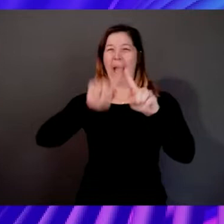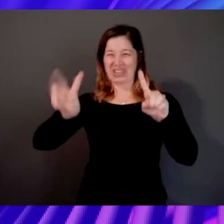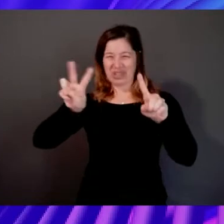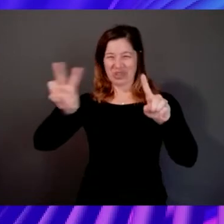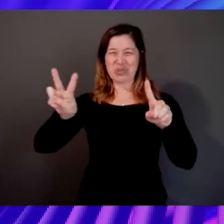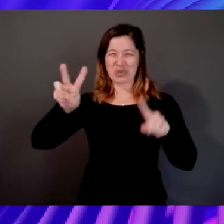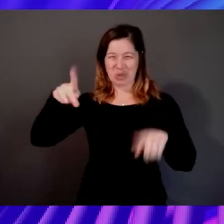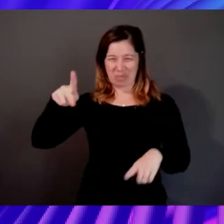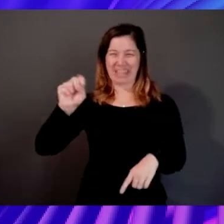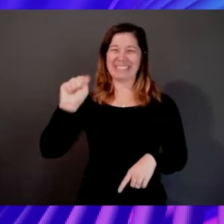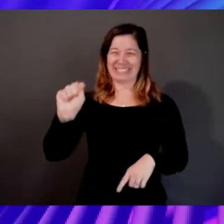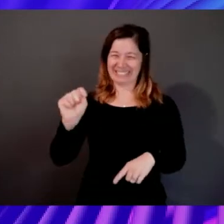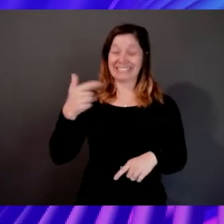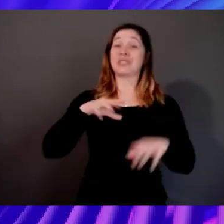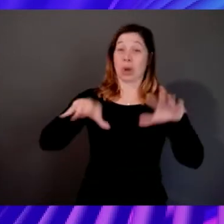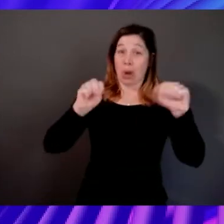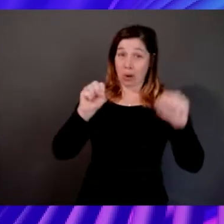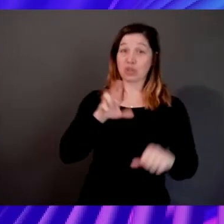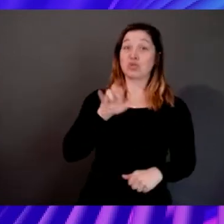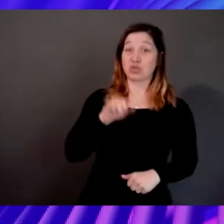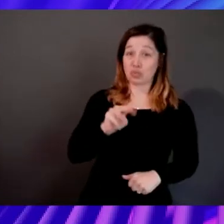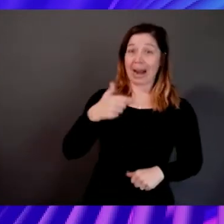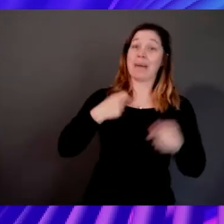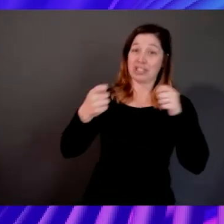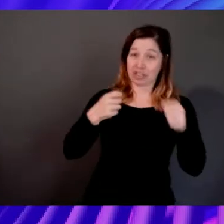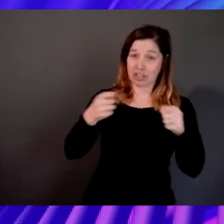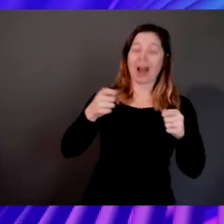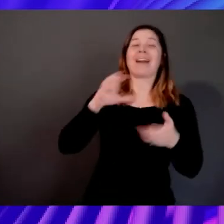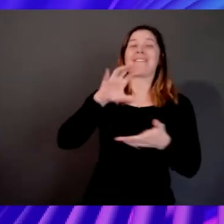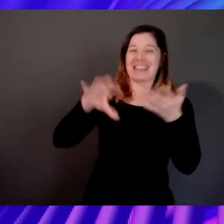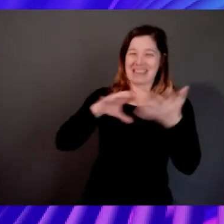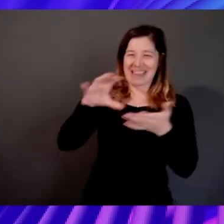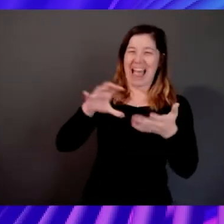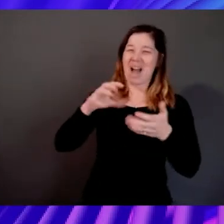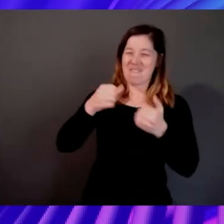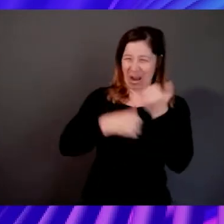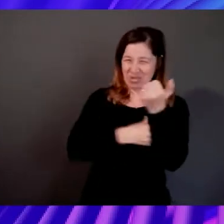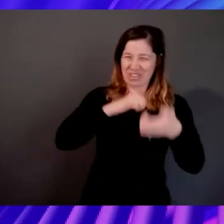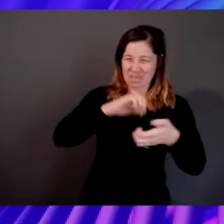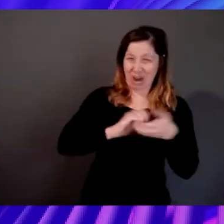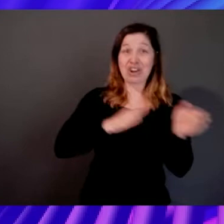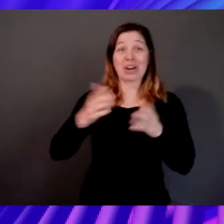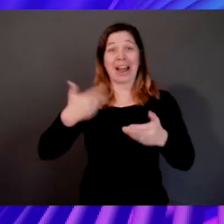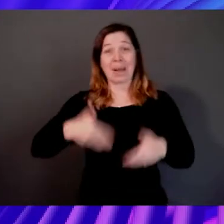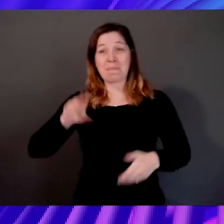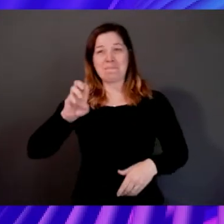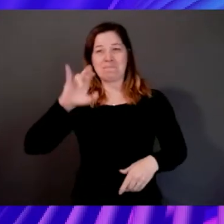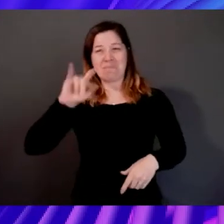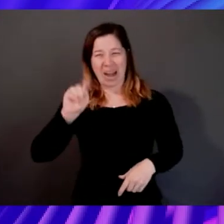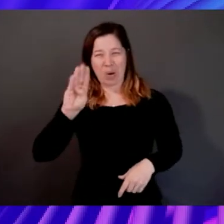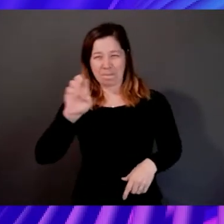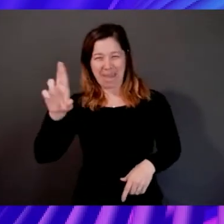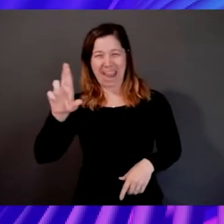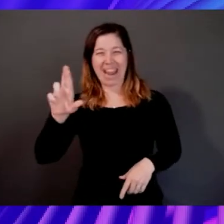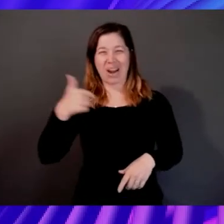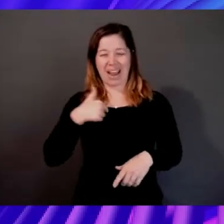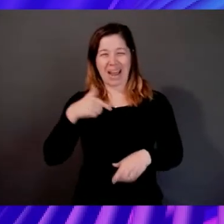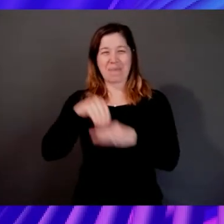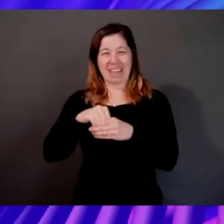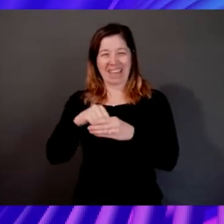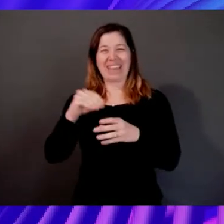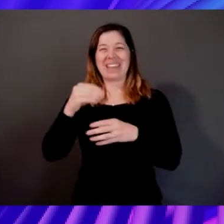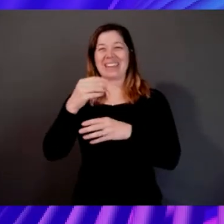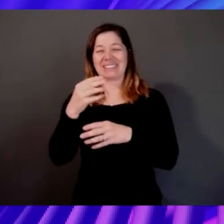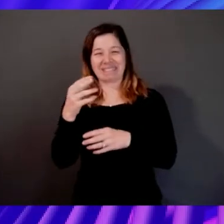in charge of the AWS Partner Network Cloud Foundations Partners, joined by... Hi, I'm Merritt Baer. I am in the Office of the CISO,